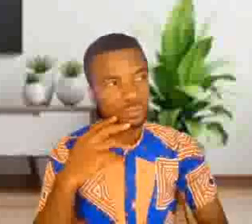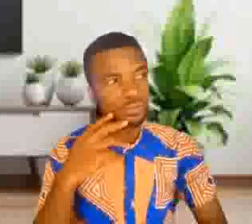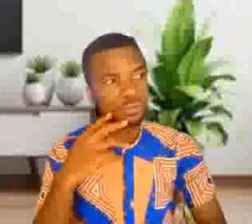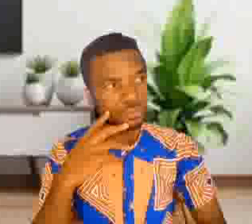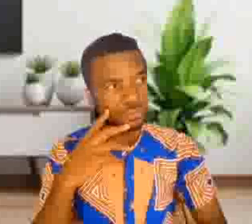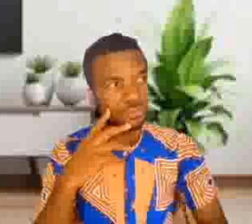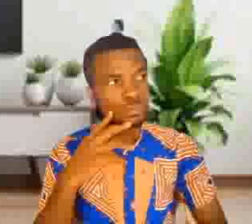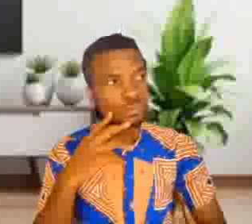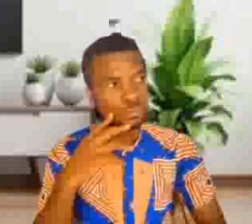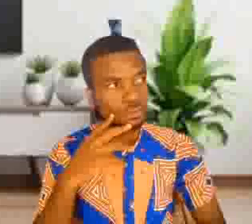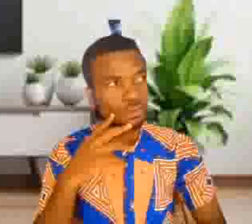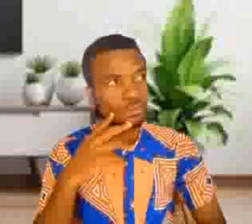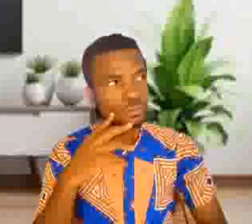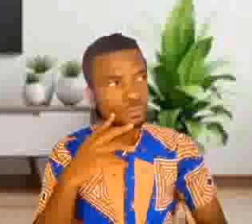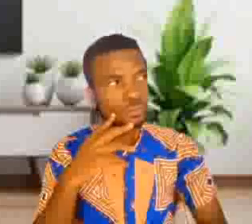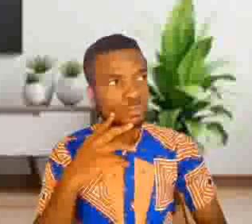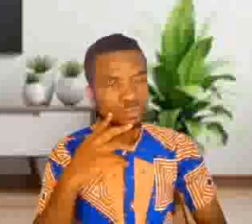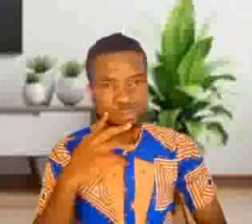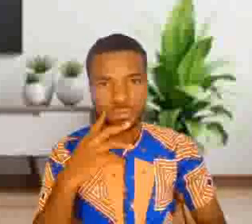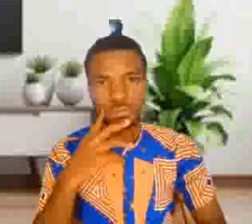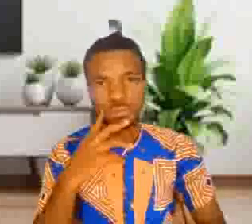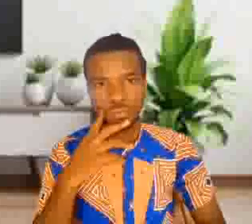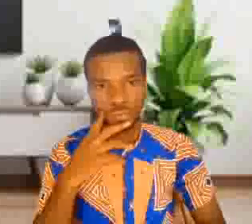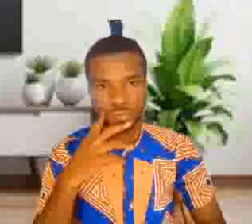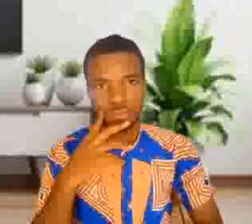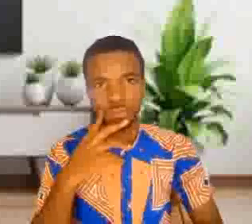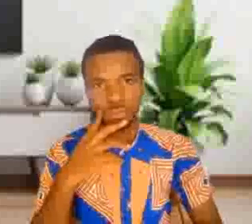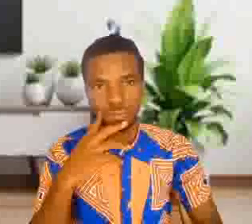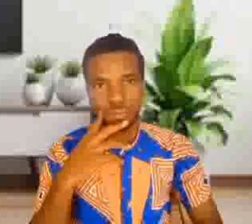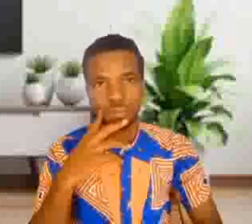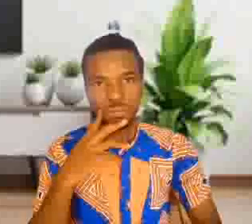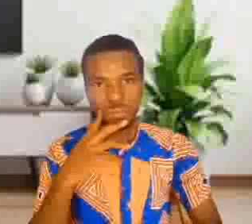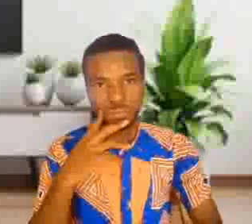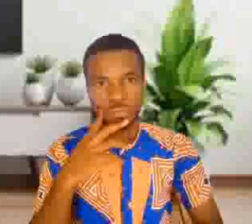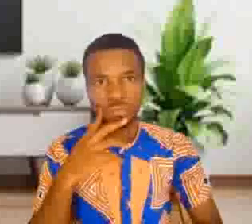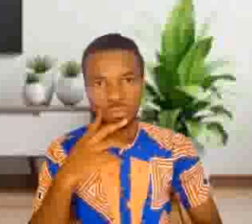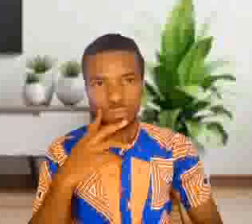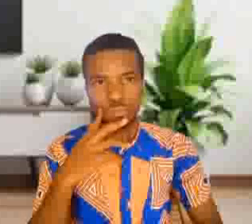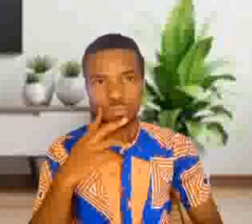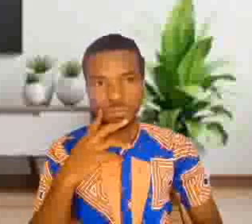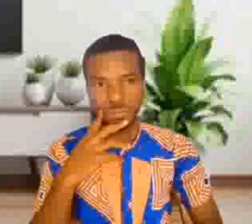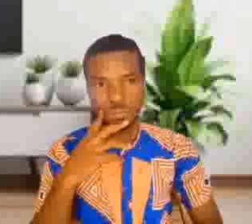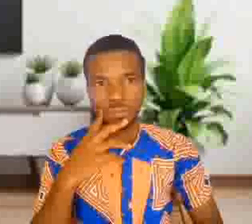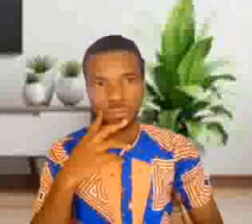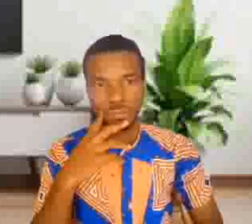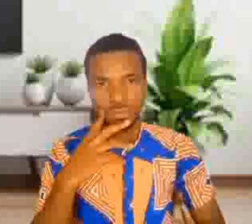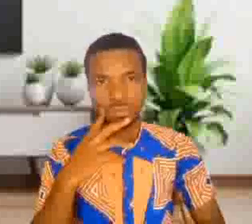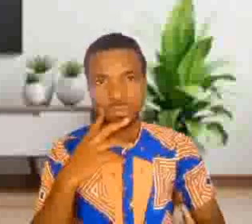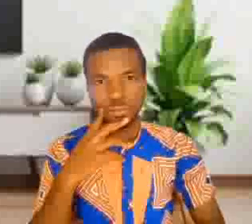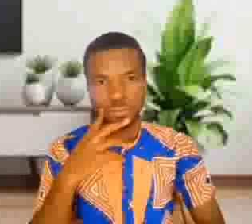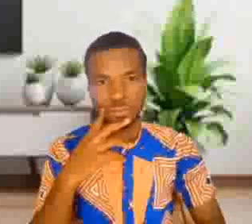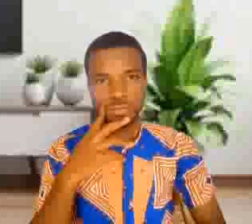multiply, replenish, subdue, have dominion. Now, when you study the book of